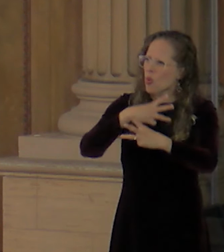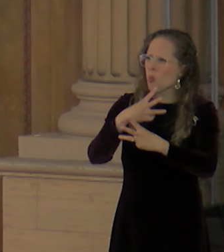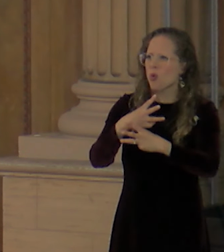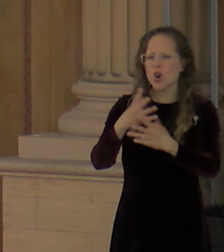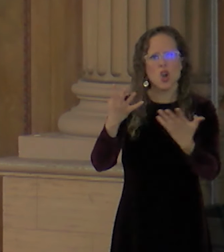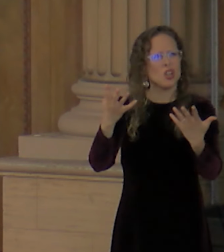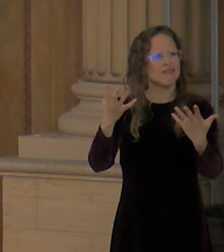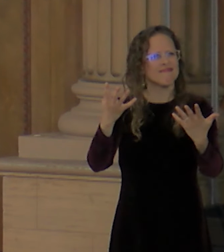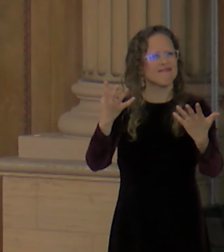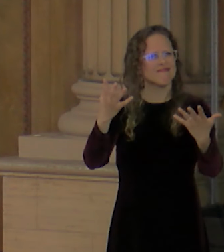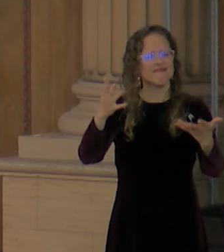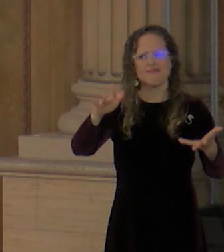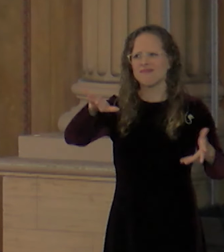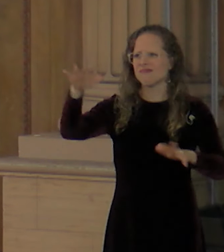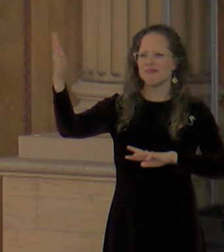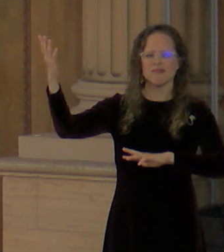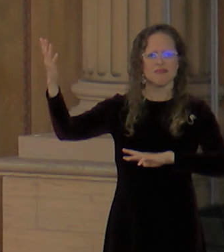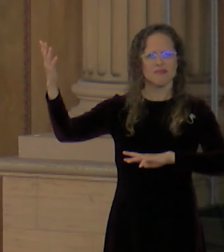not fallen.